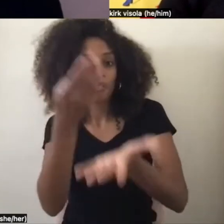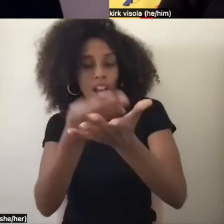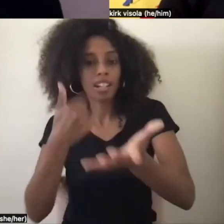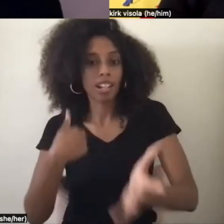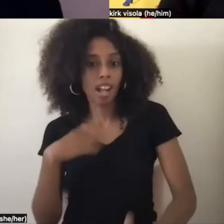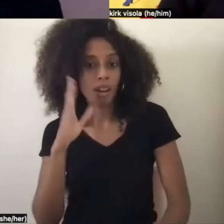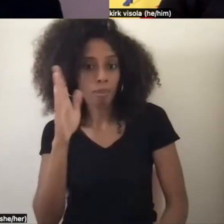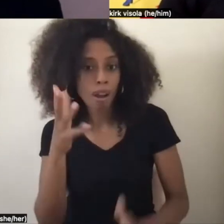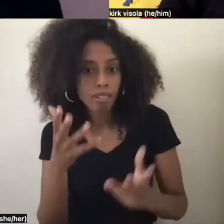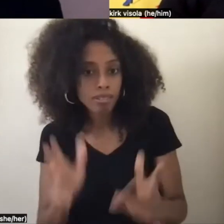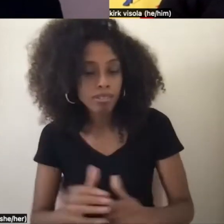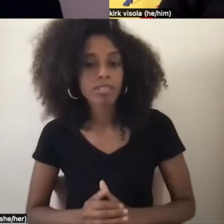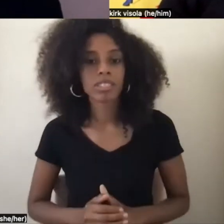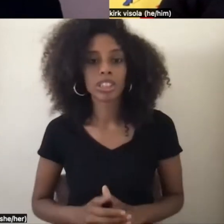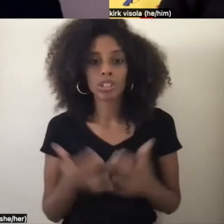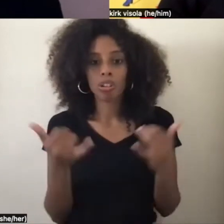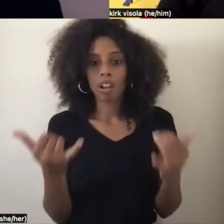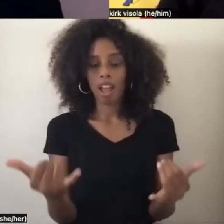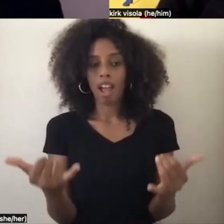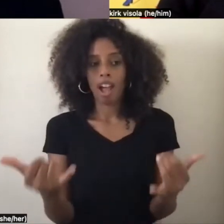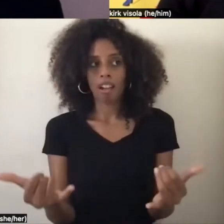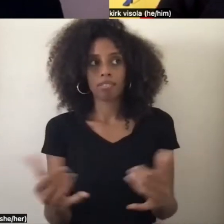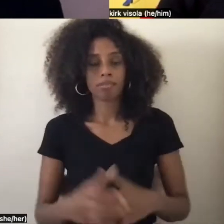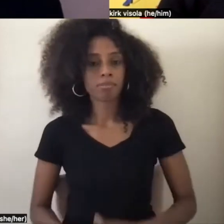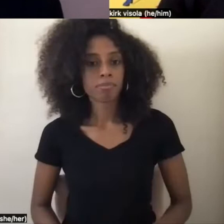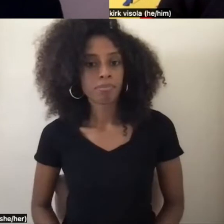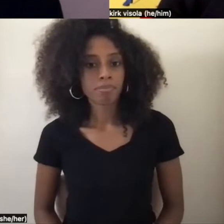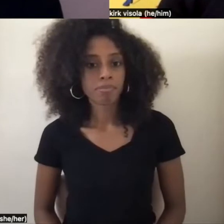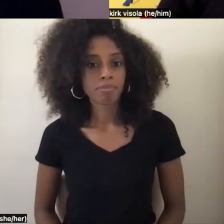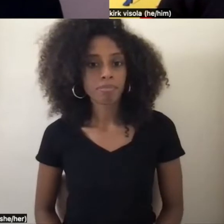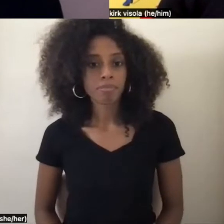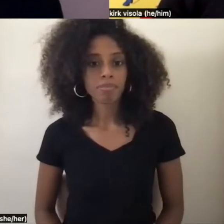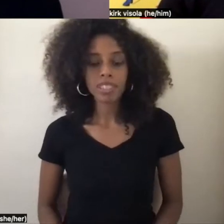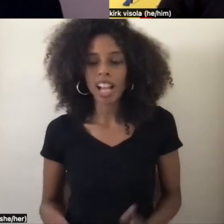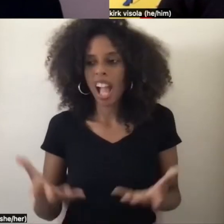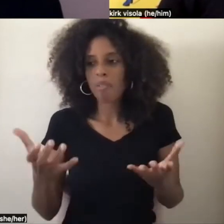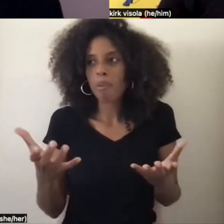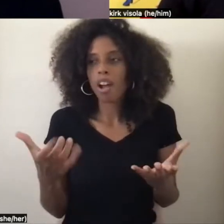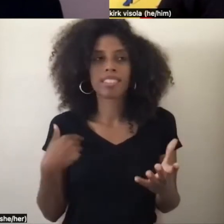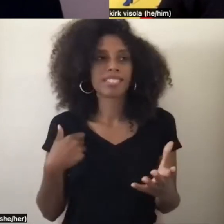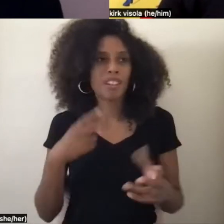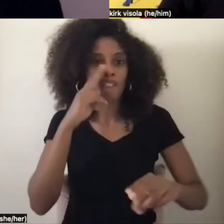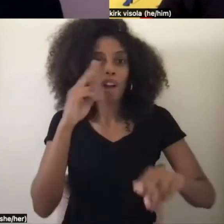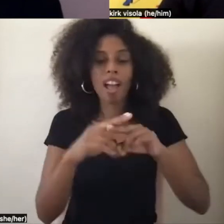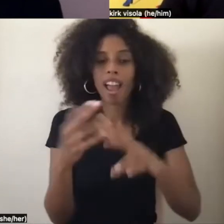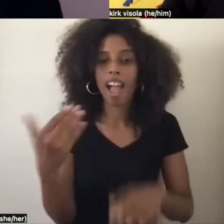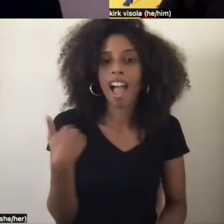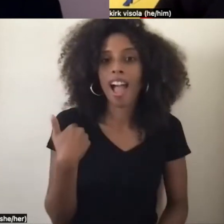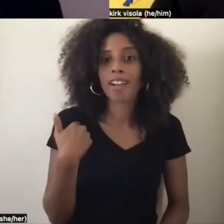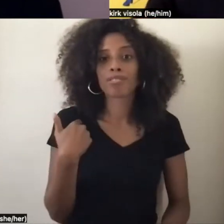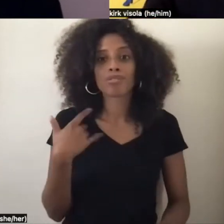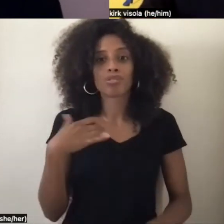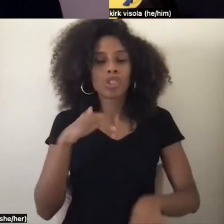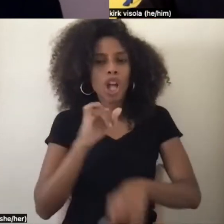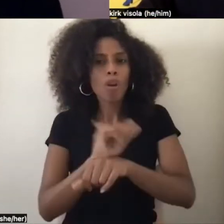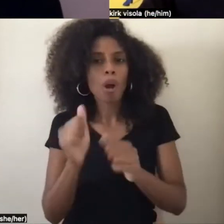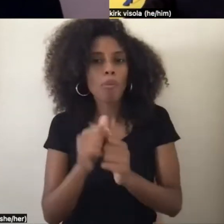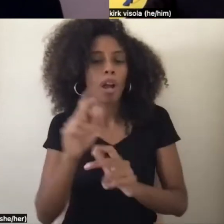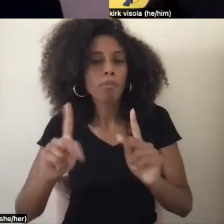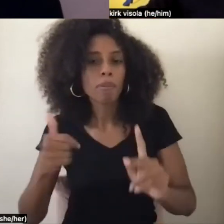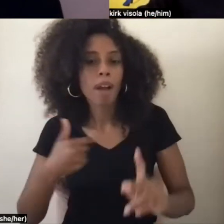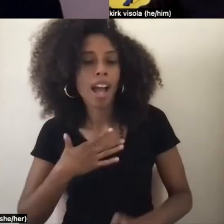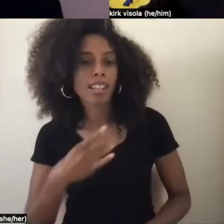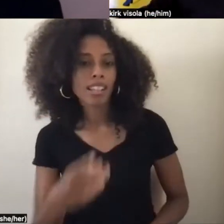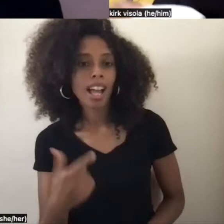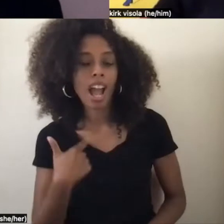And I'm just kind of settled to where I just want to have fun and do stuff and work with people I like. And that's the big thing right now. I want to